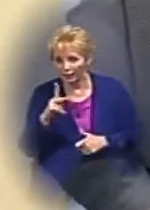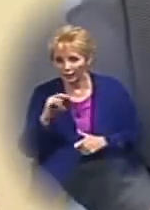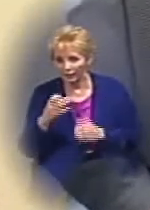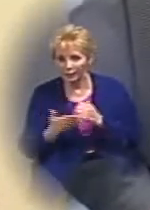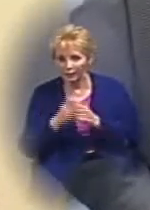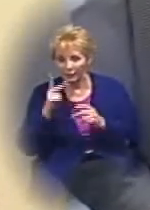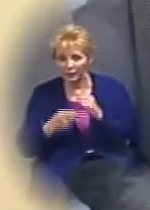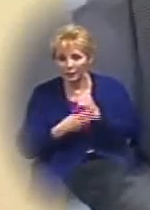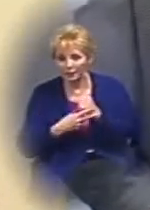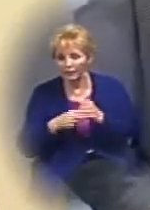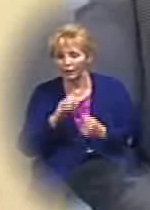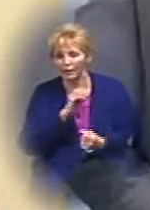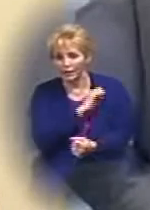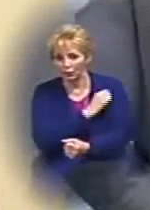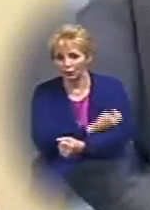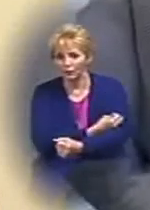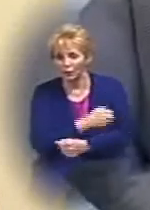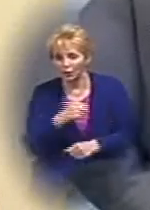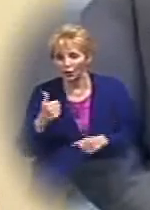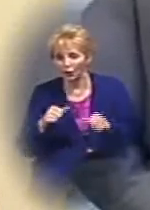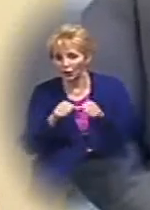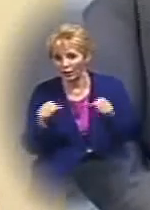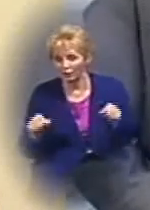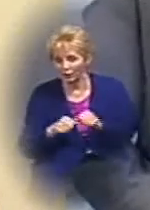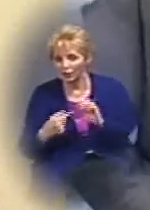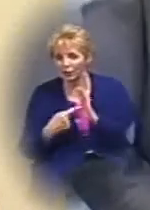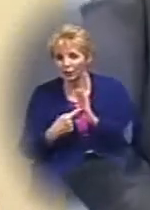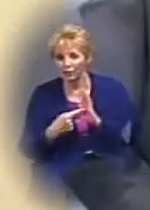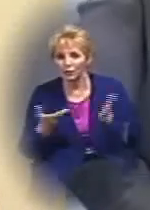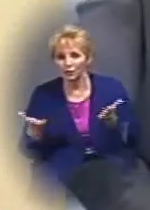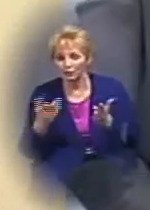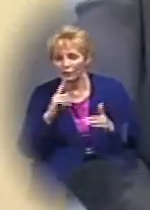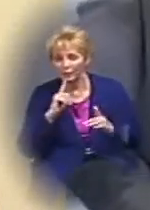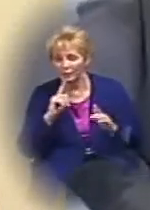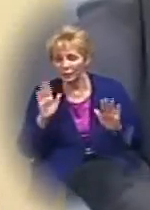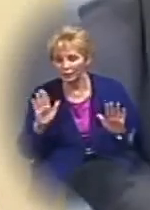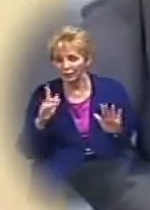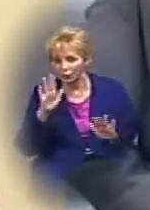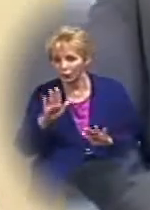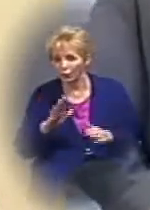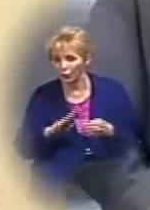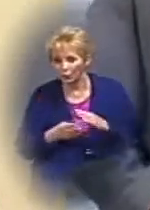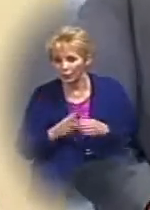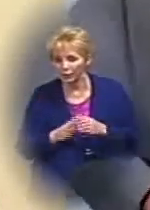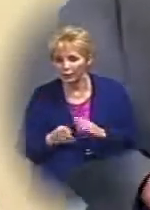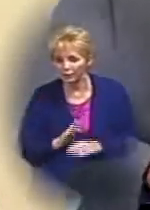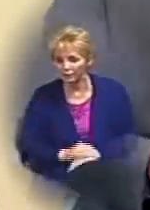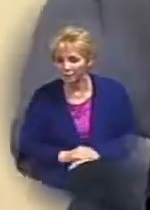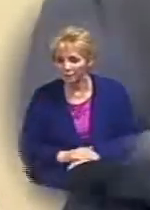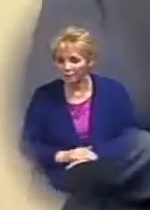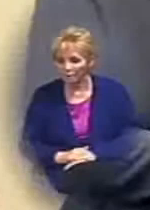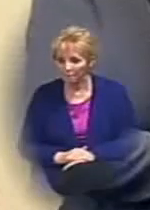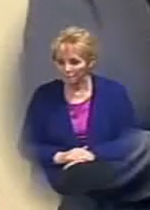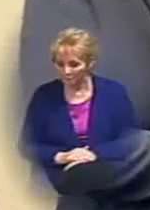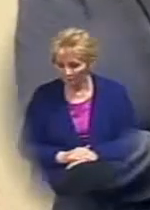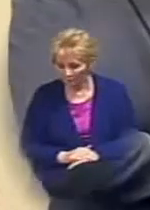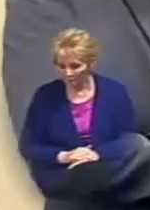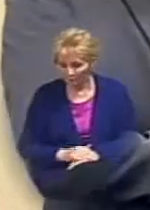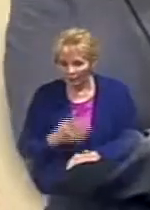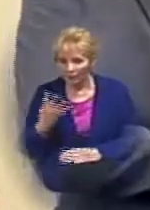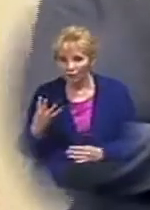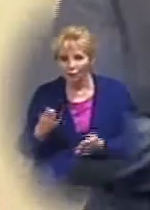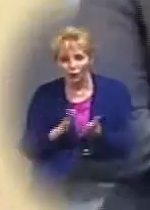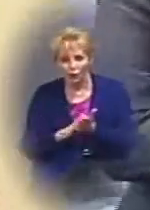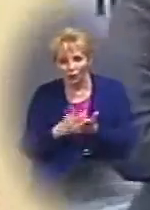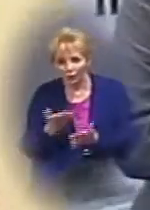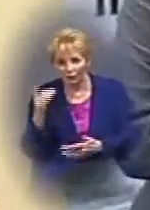energy efficiency as well. So that's another area that demonstrates service excellence for your communities. So those are the four. We